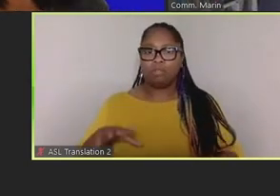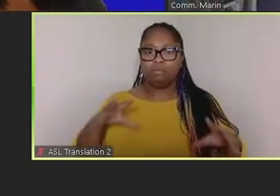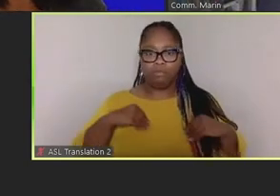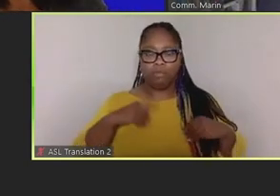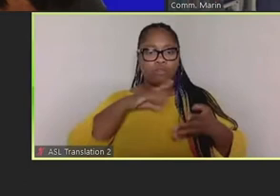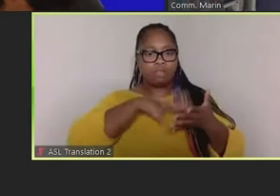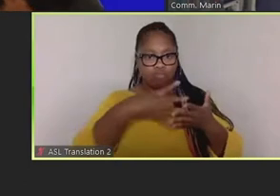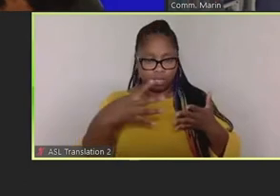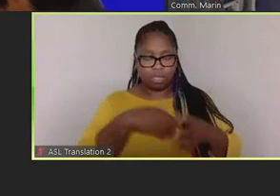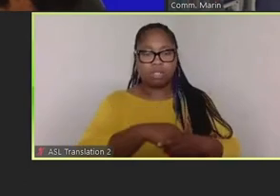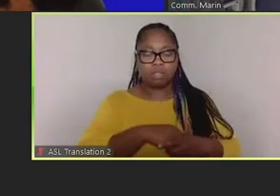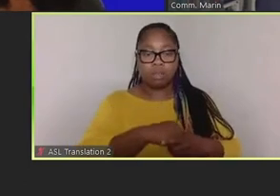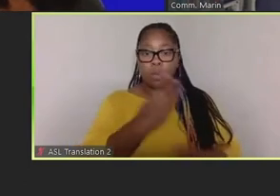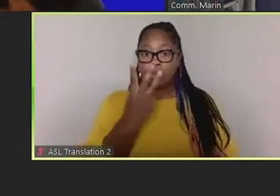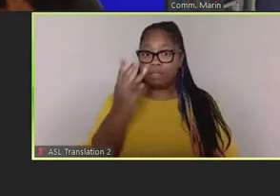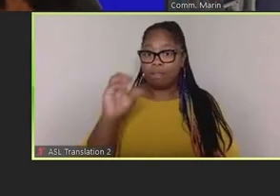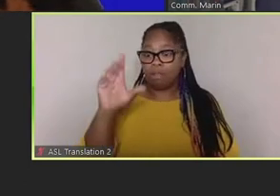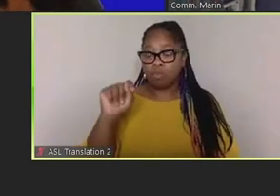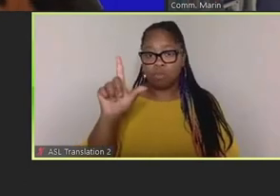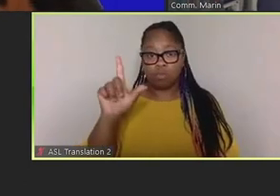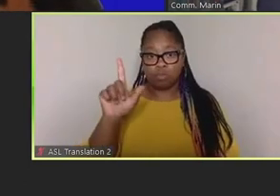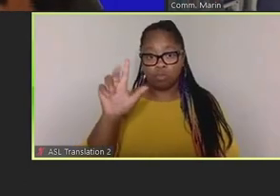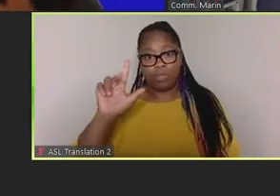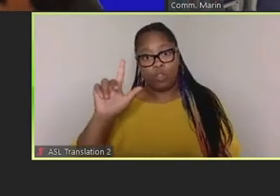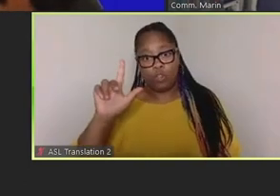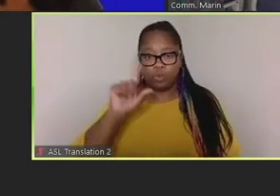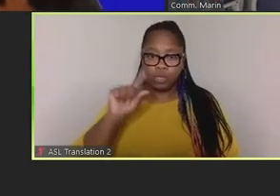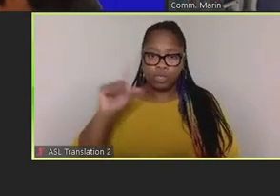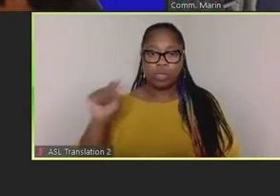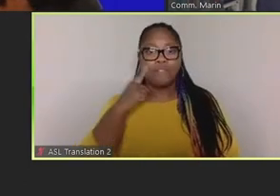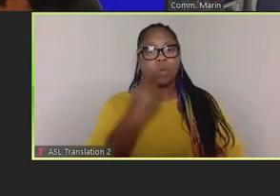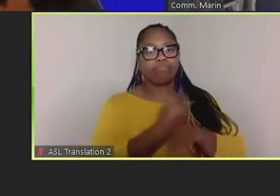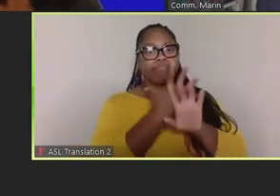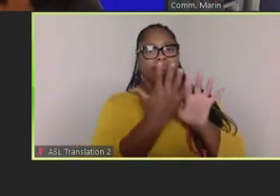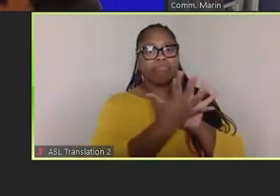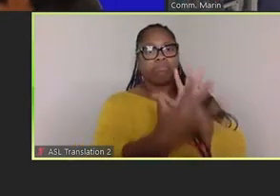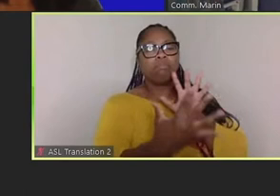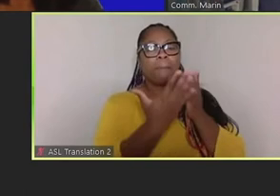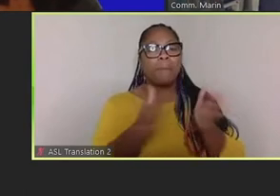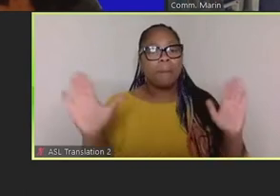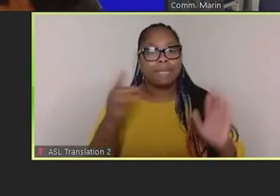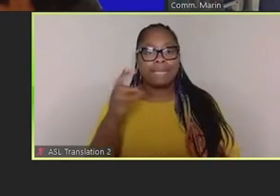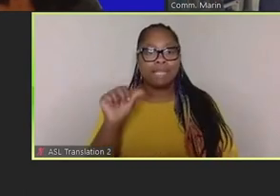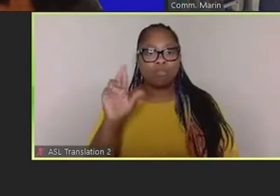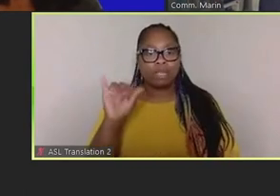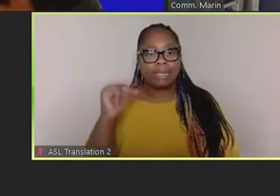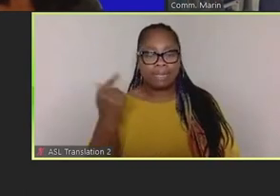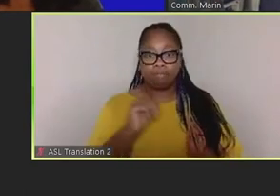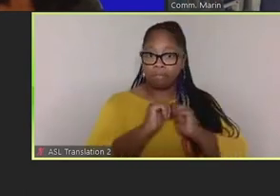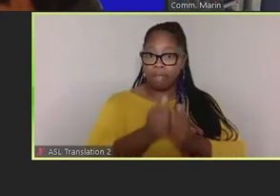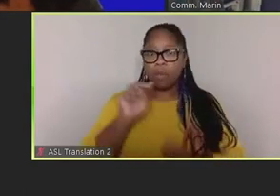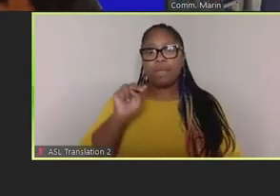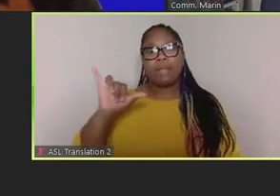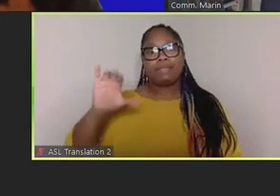scheduling. Wednesday, October 21st, 2020, for a remote public hearing to be held through the NYC